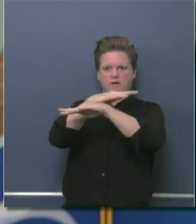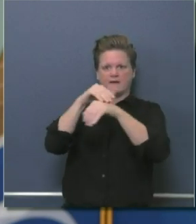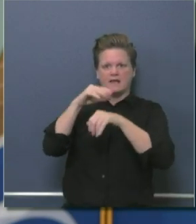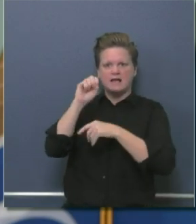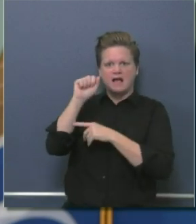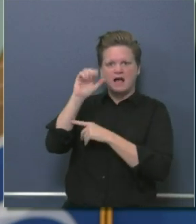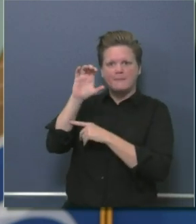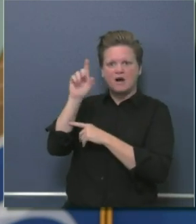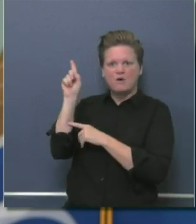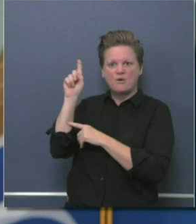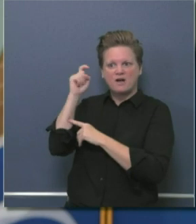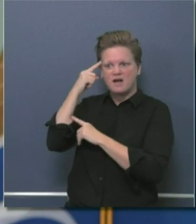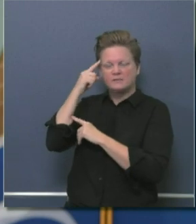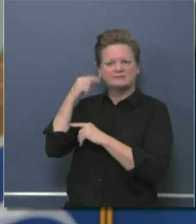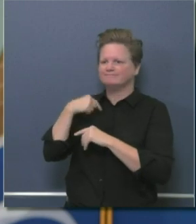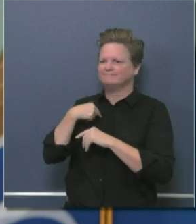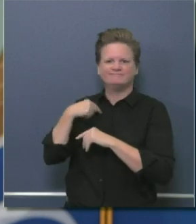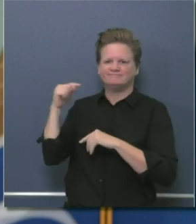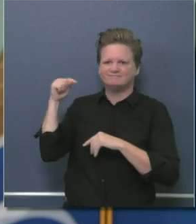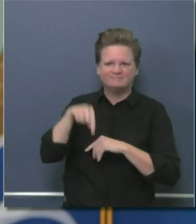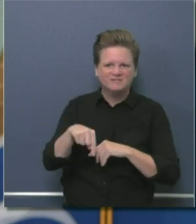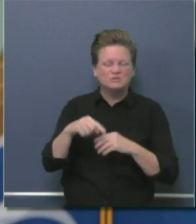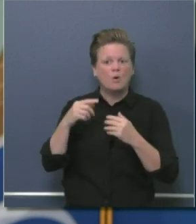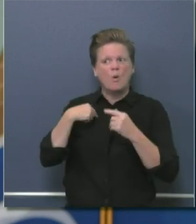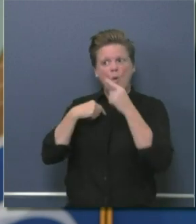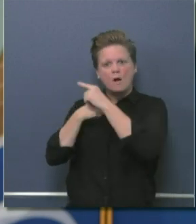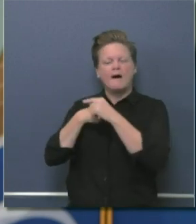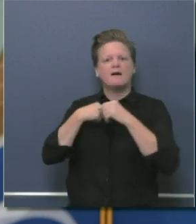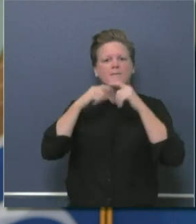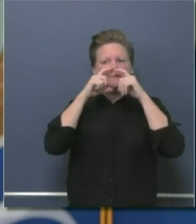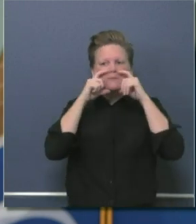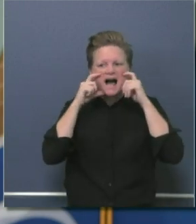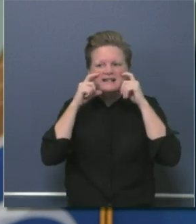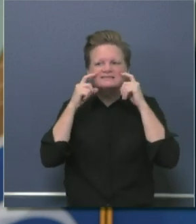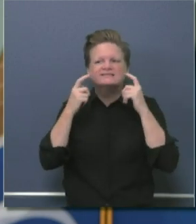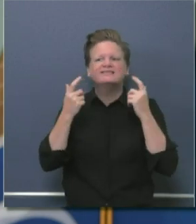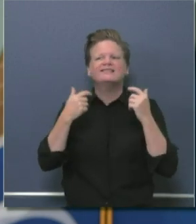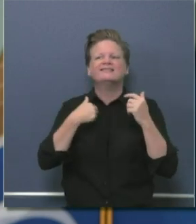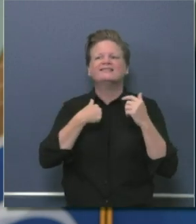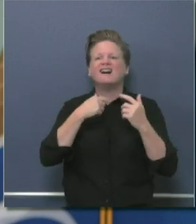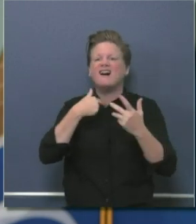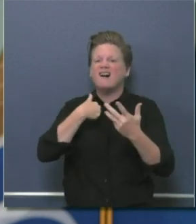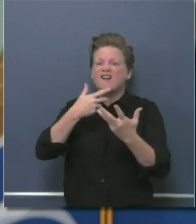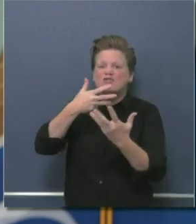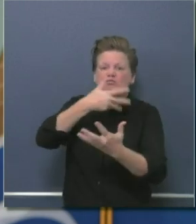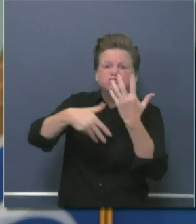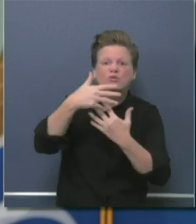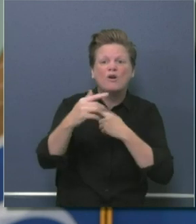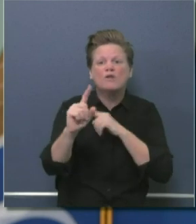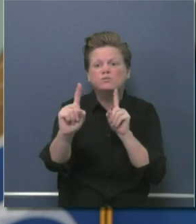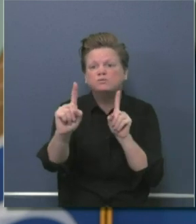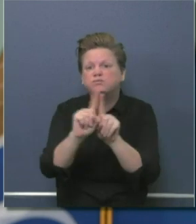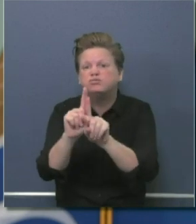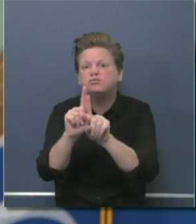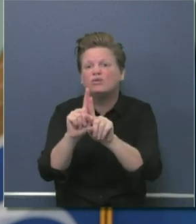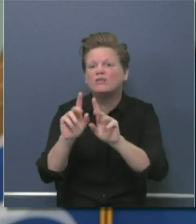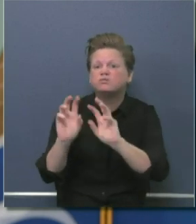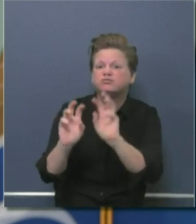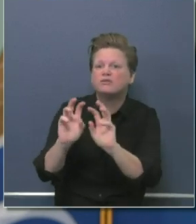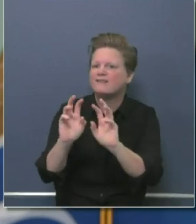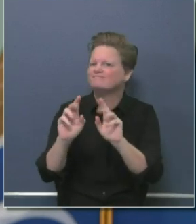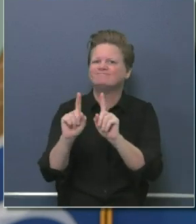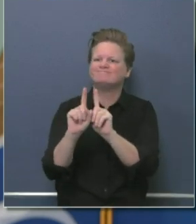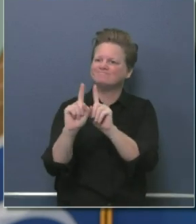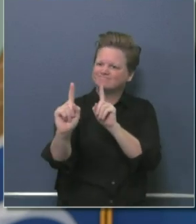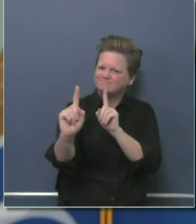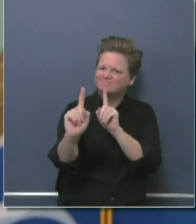mask, though I'll tell you, my time out in the public has been very limited because most of it has been spent here. You saw that, I think, even yesterday